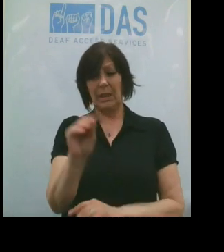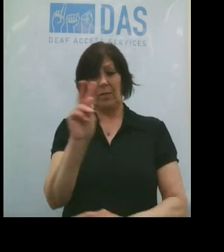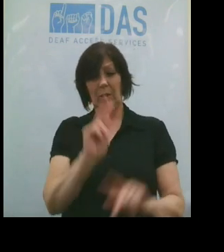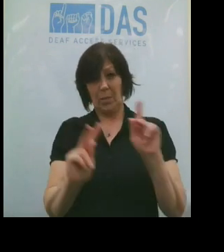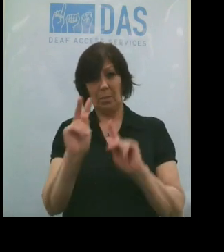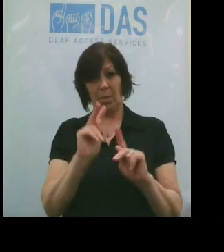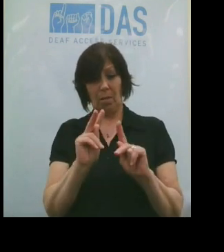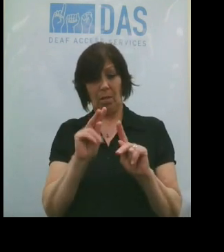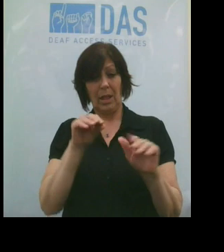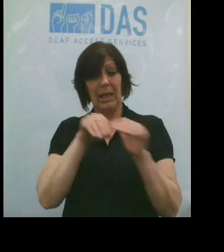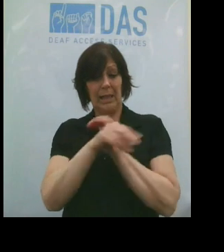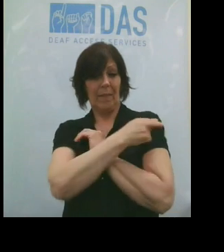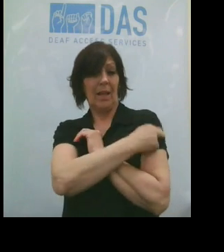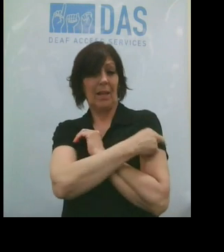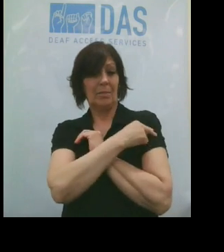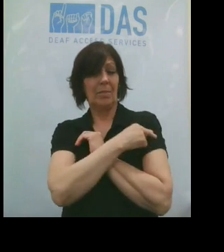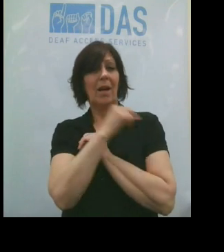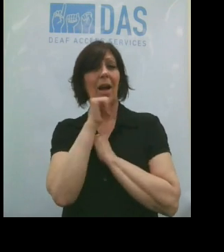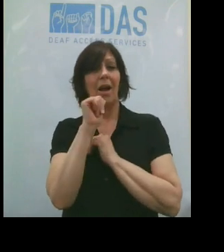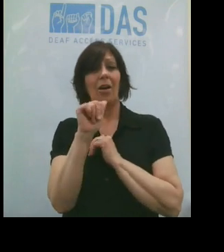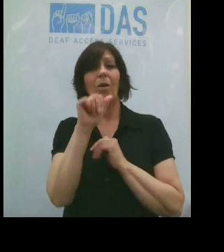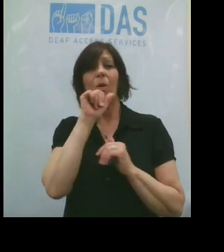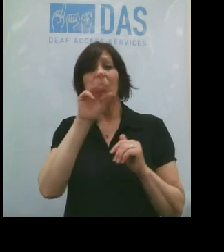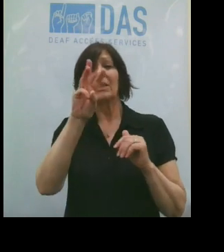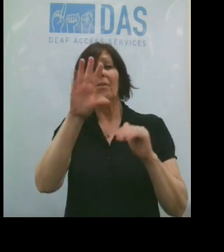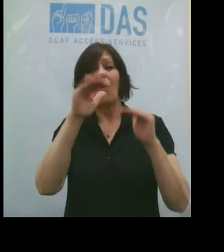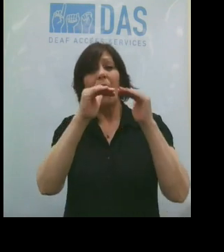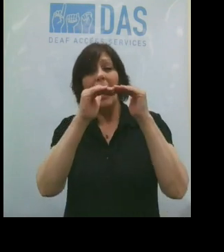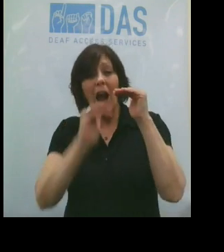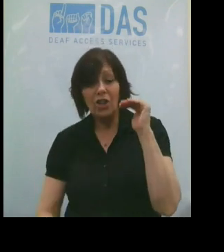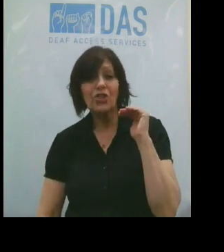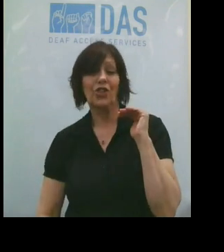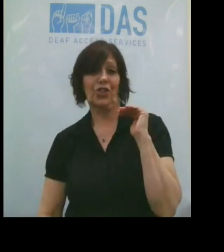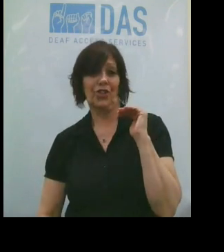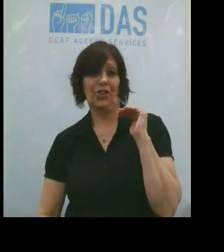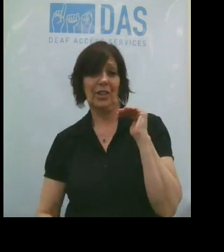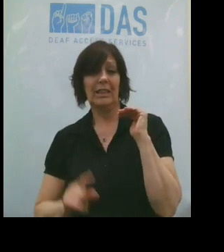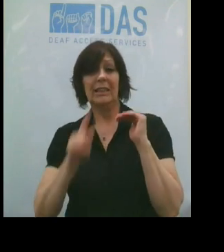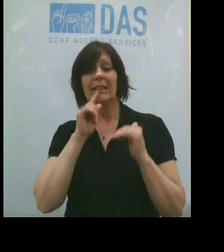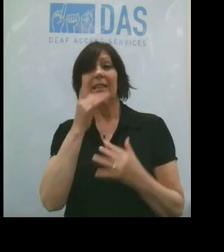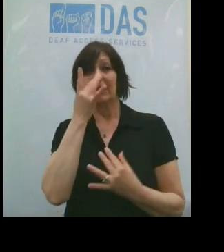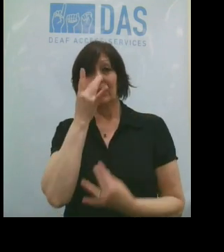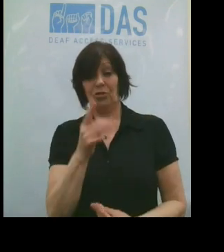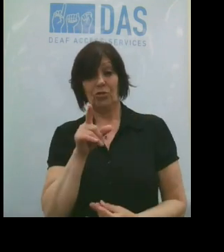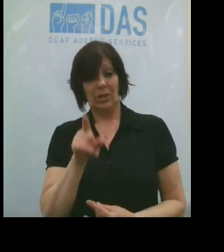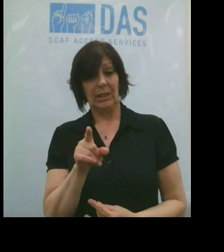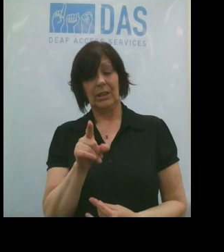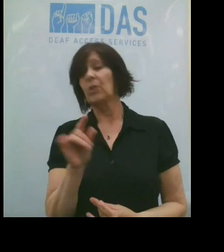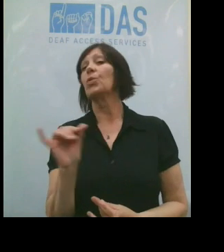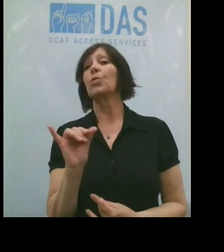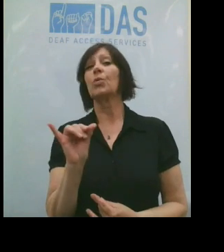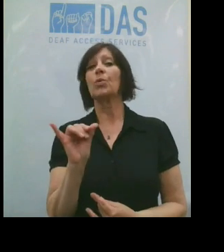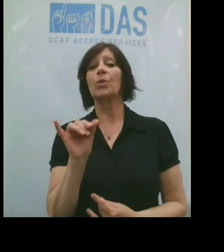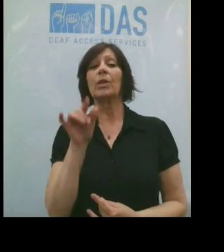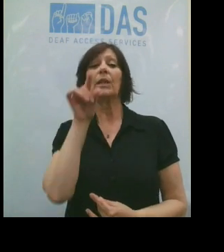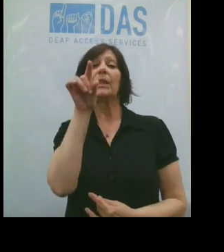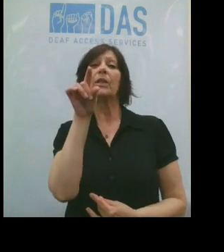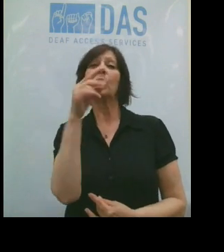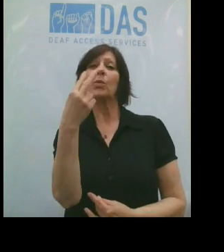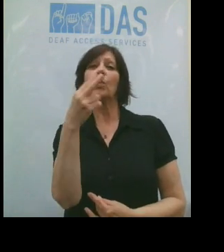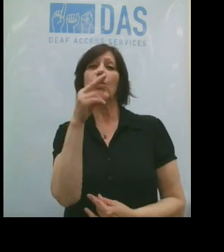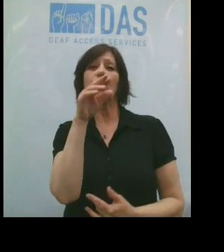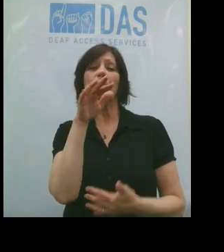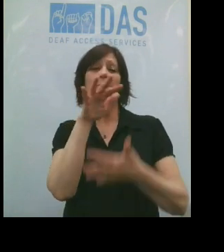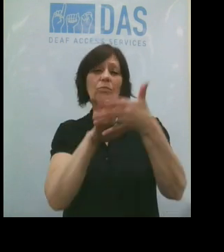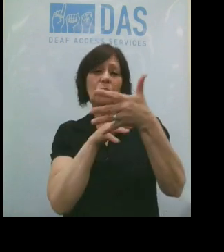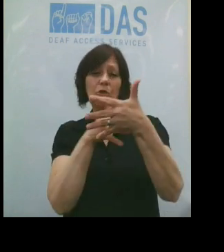in Erie County hospitals are 64 and under. And this is a little interesting 2 charts, graphs you have here. It's for